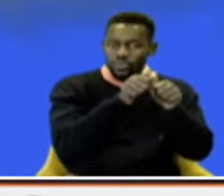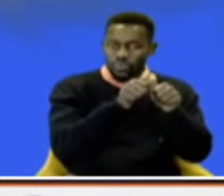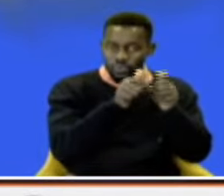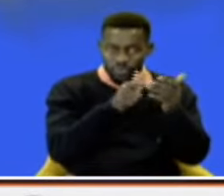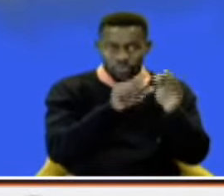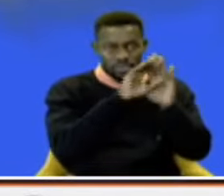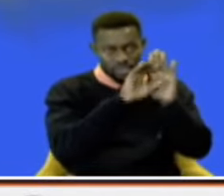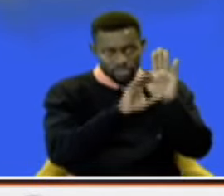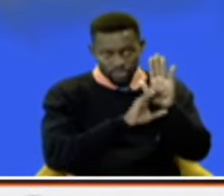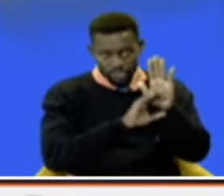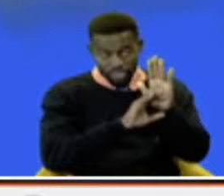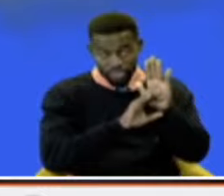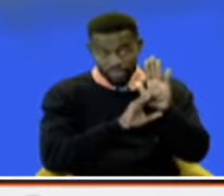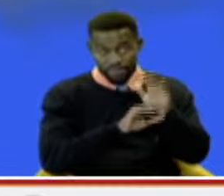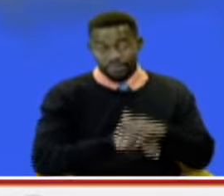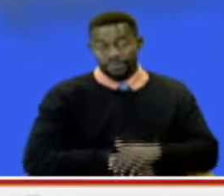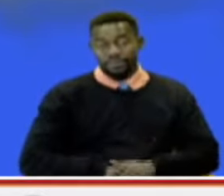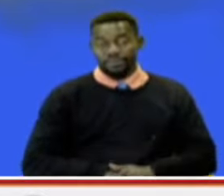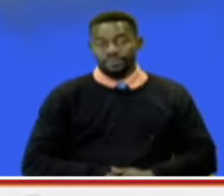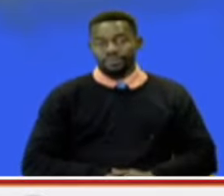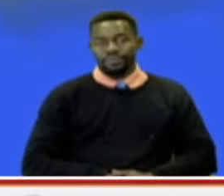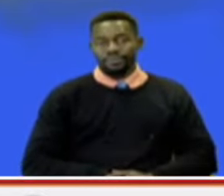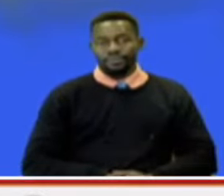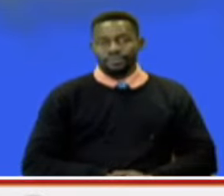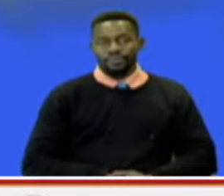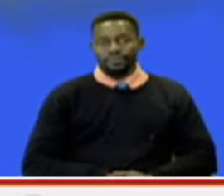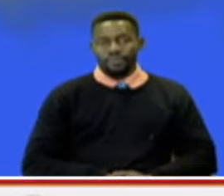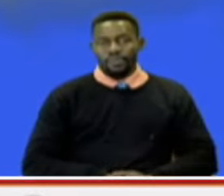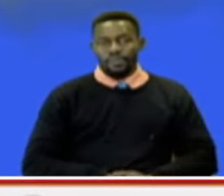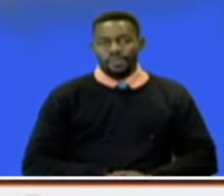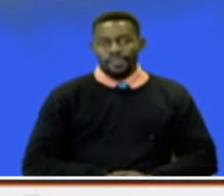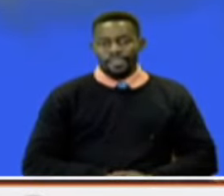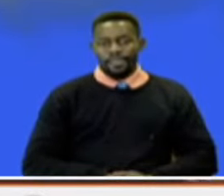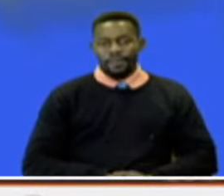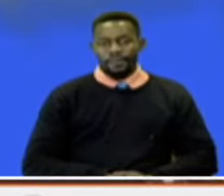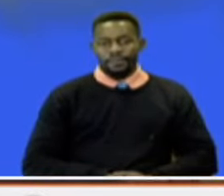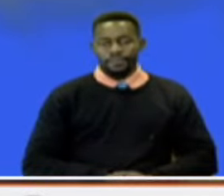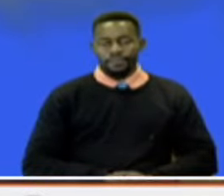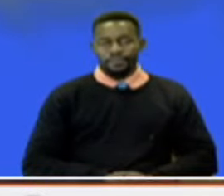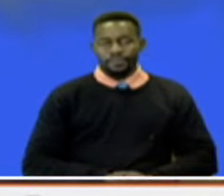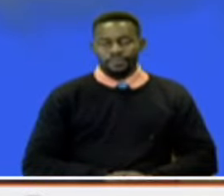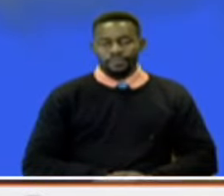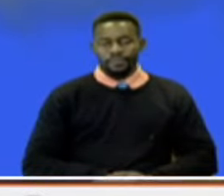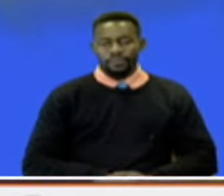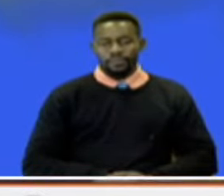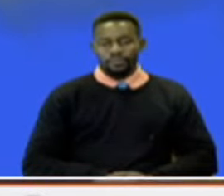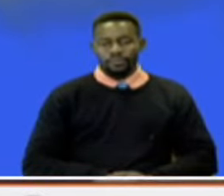Constitution. Innocent Ogaro, KTN News, Nairobi.